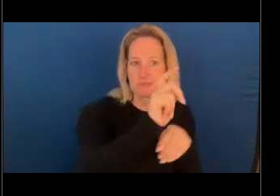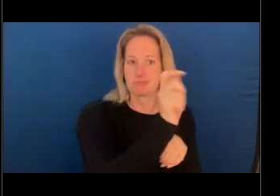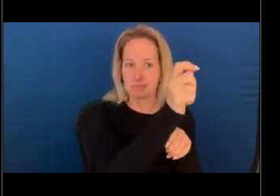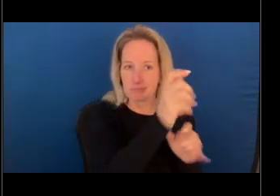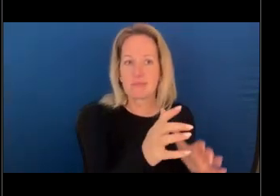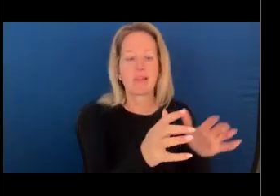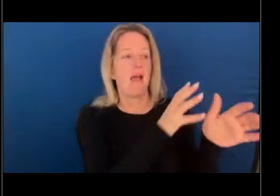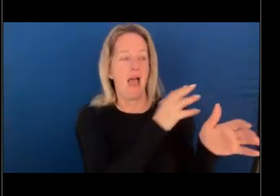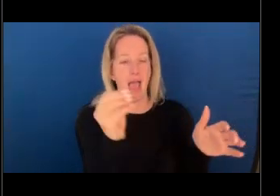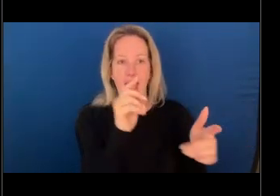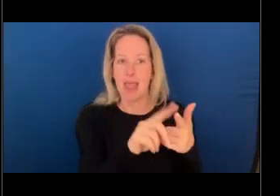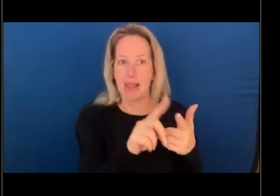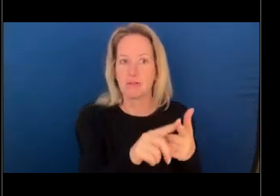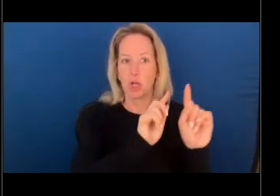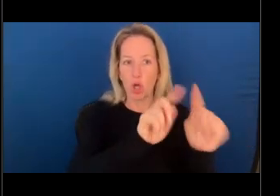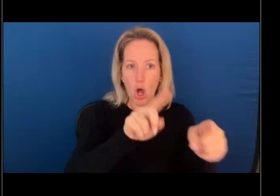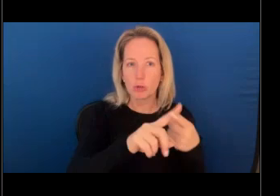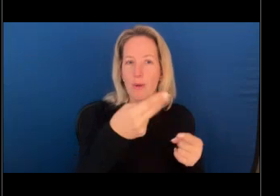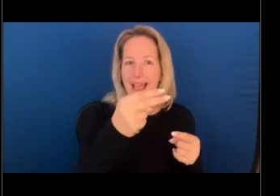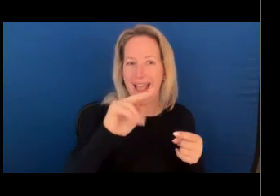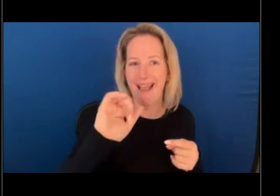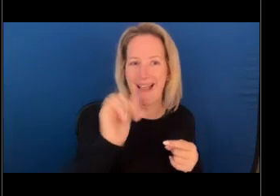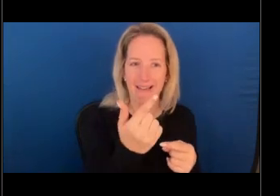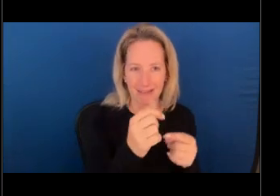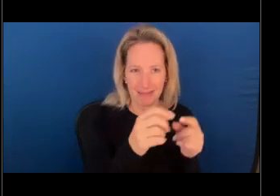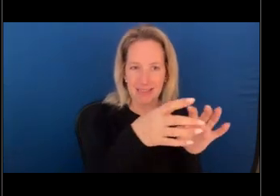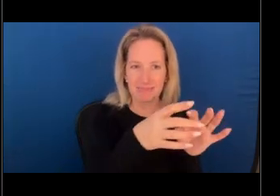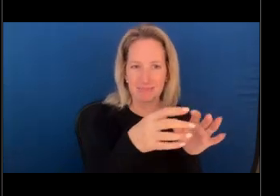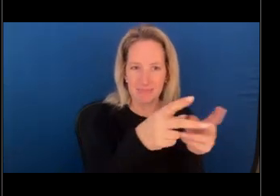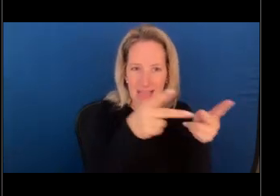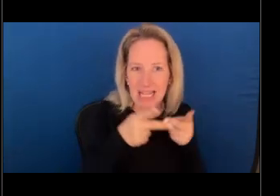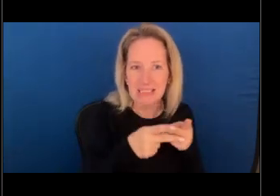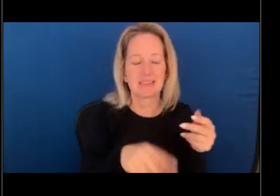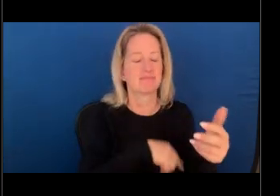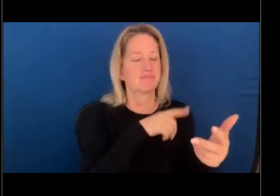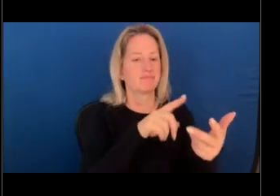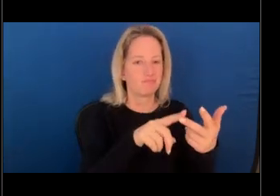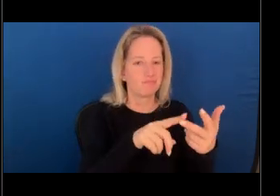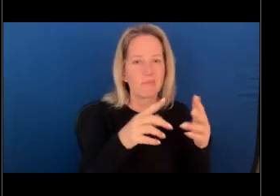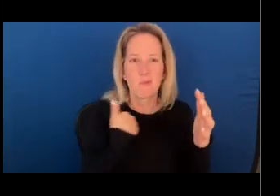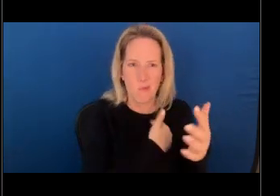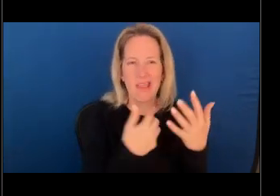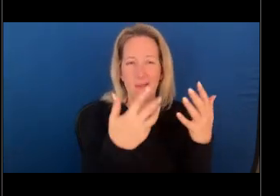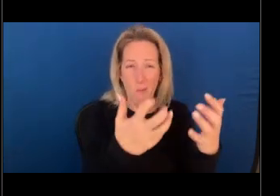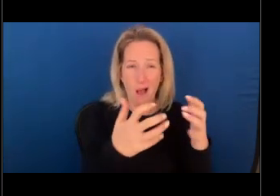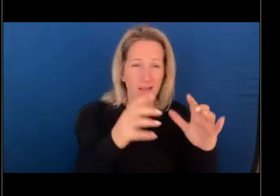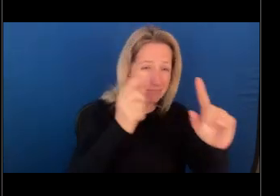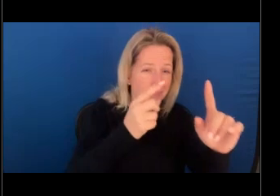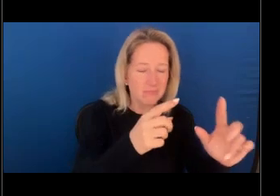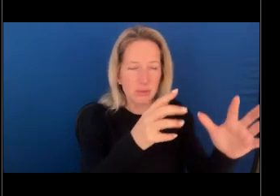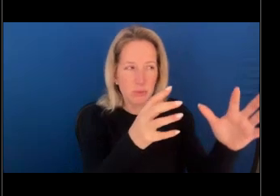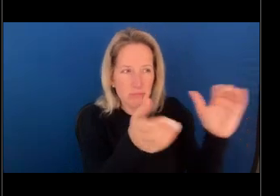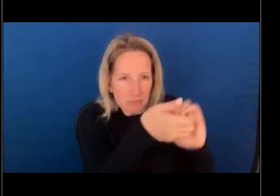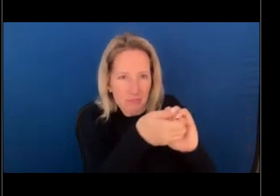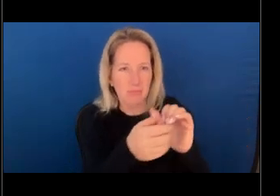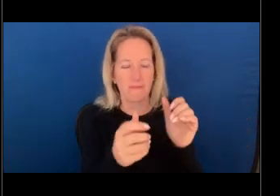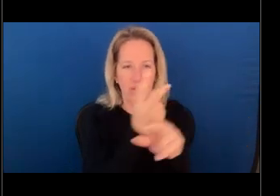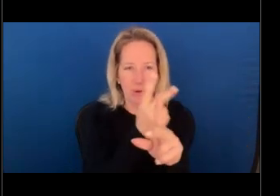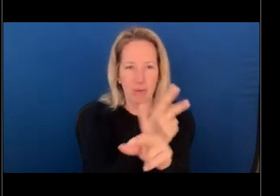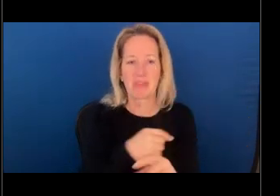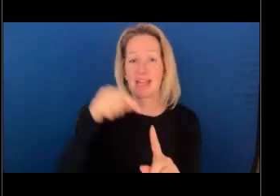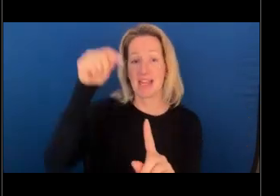I've put up this is the steamship Portland. I don't know if we'll get to that with this project. It's really deep, it's really fast current,